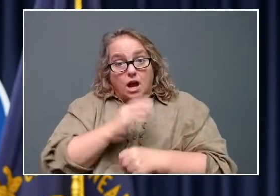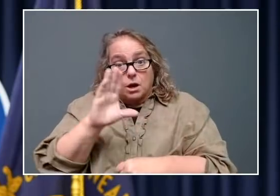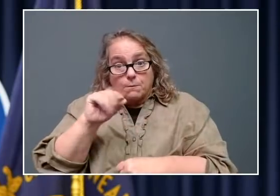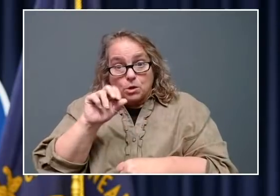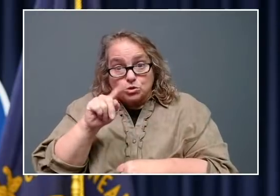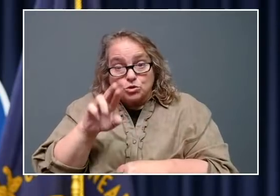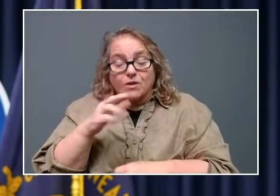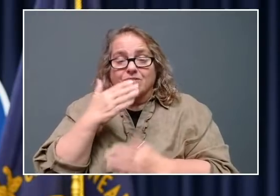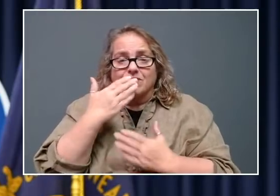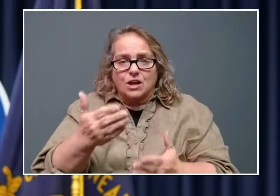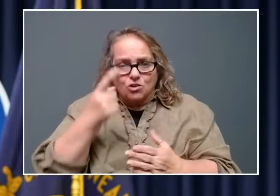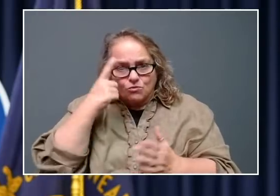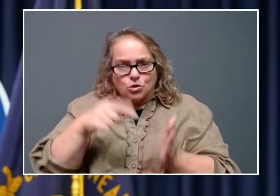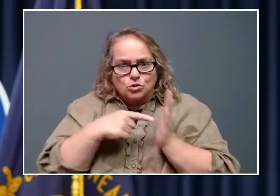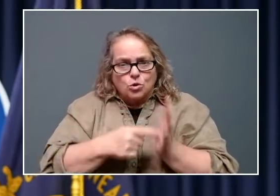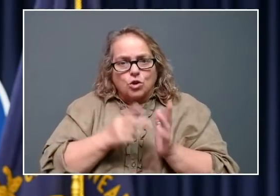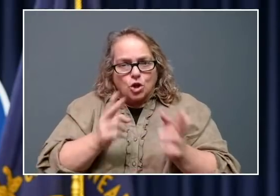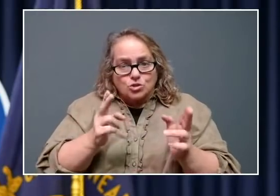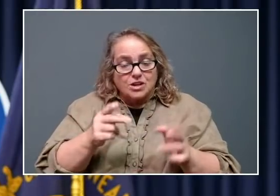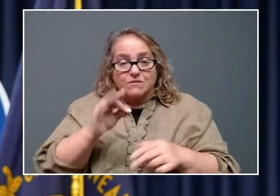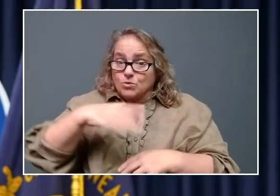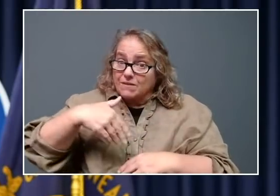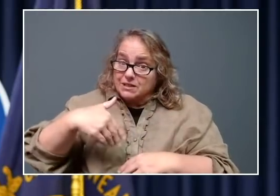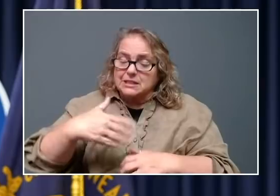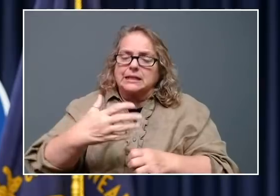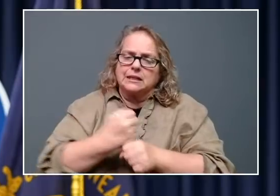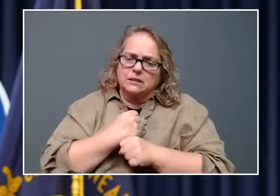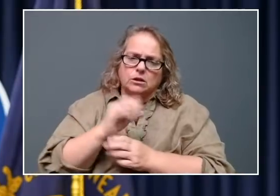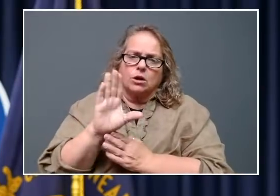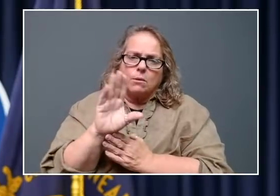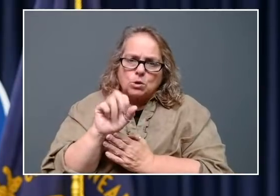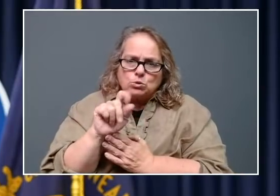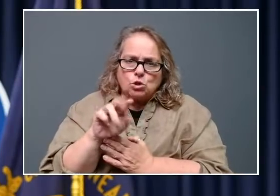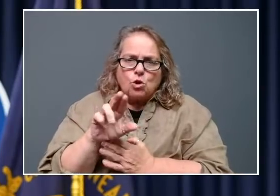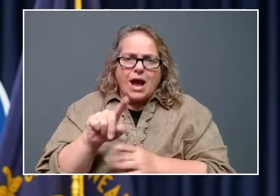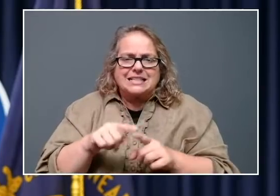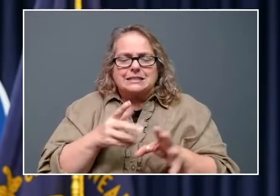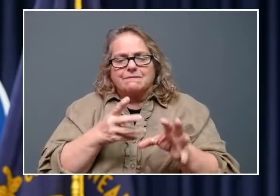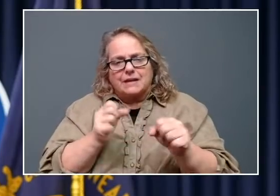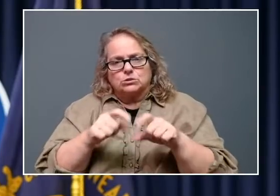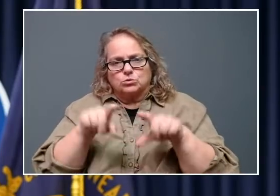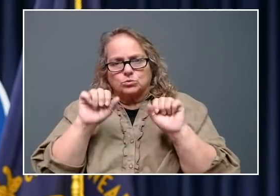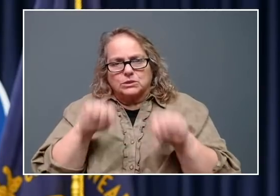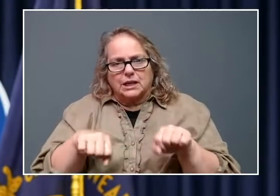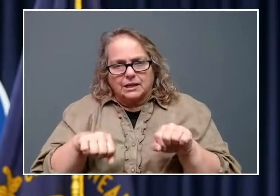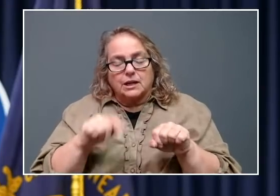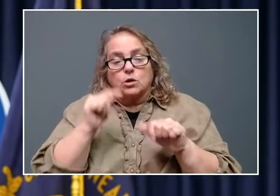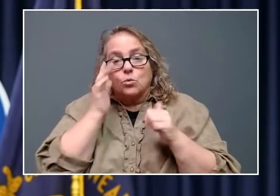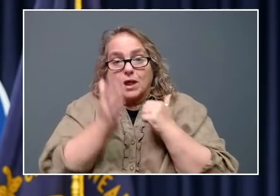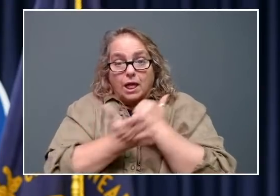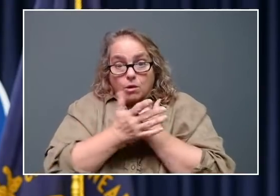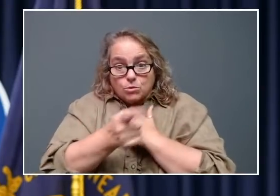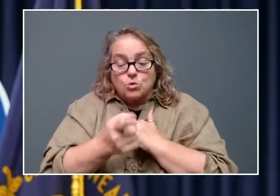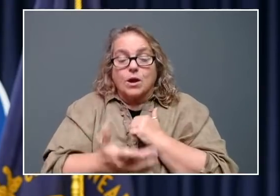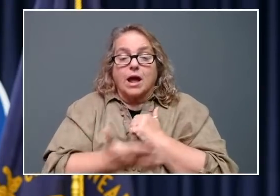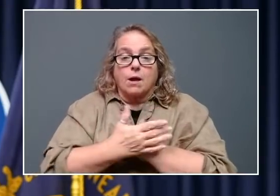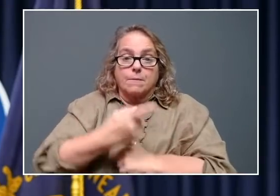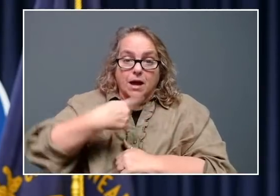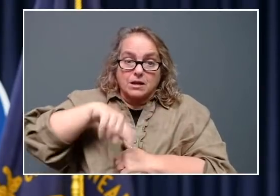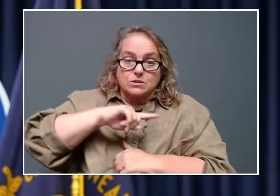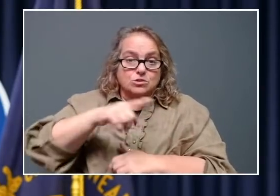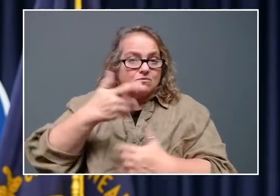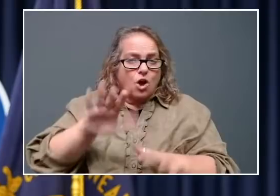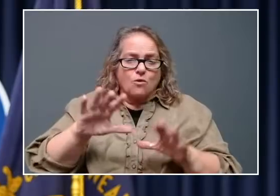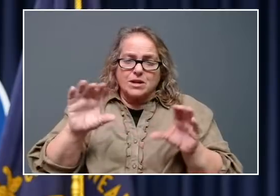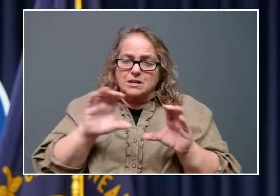haven't, go out and do it as fast as you can. That'll help you and that'll help us. You've already done such a great